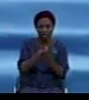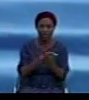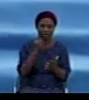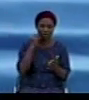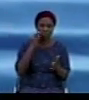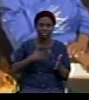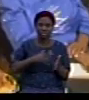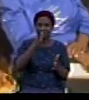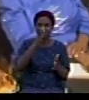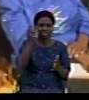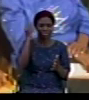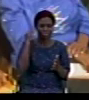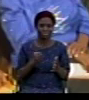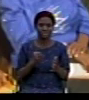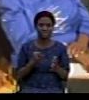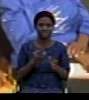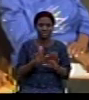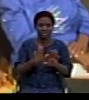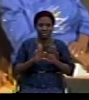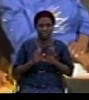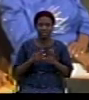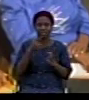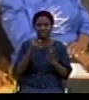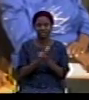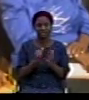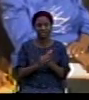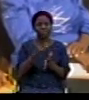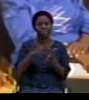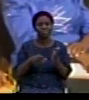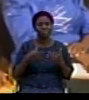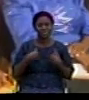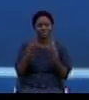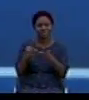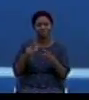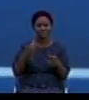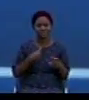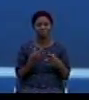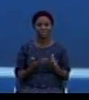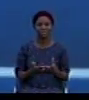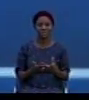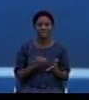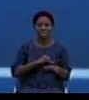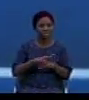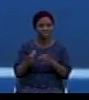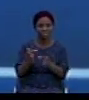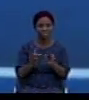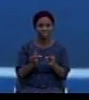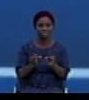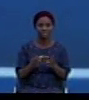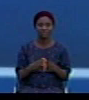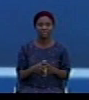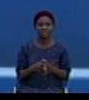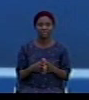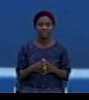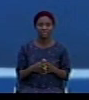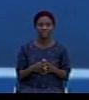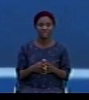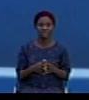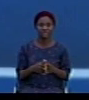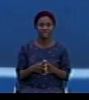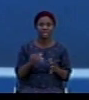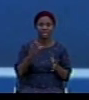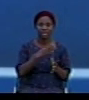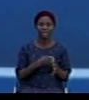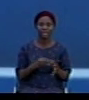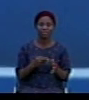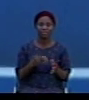has happened to me? I explained the whole thing to her. But that particular part, that the Baba performed the magic, that a stone had to enter inside of